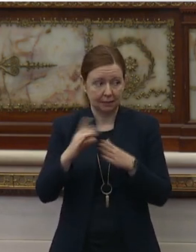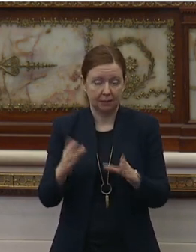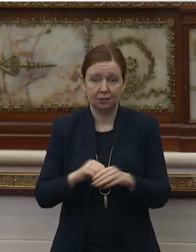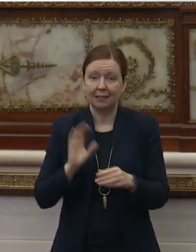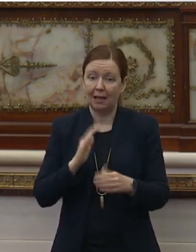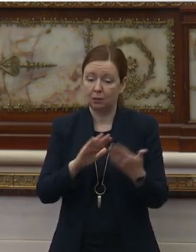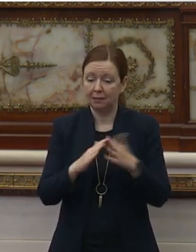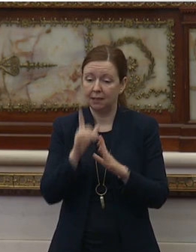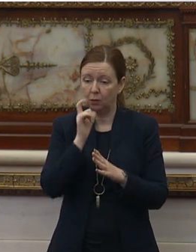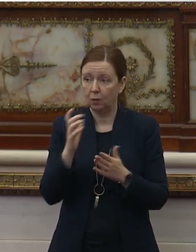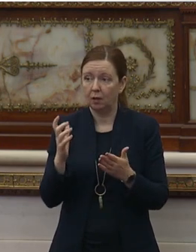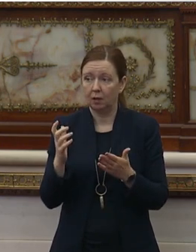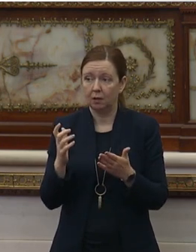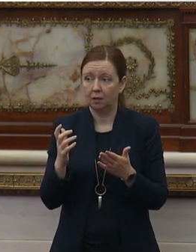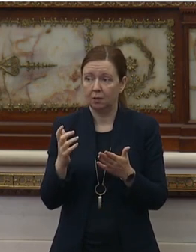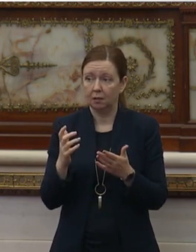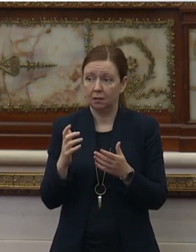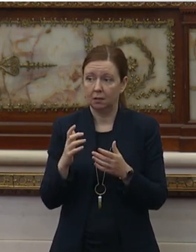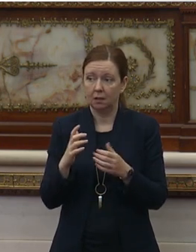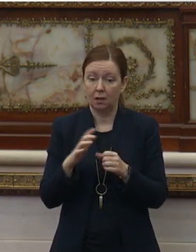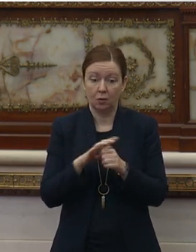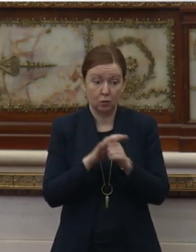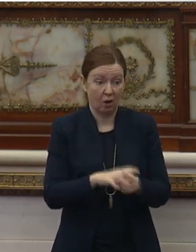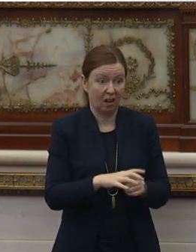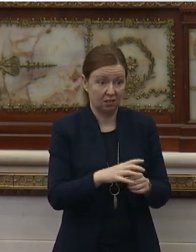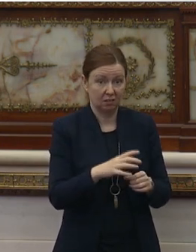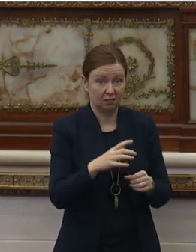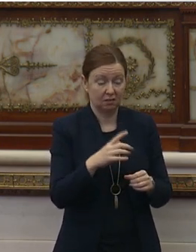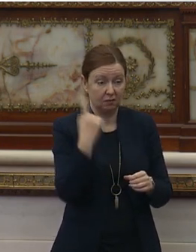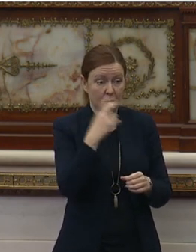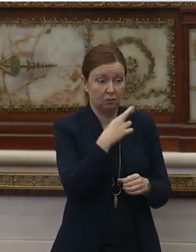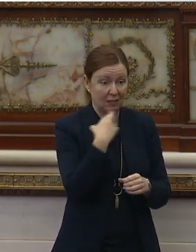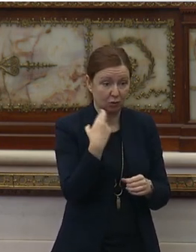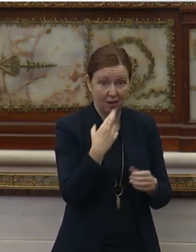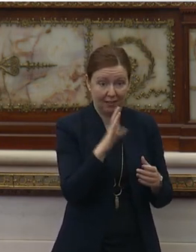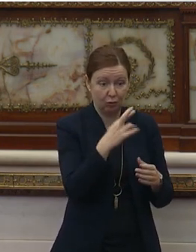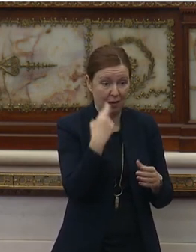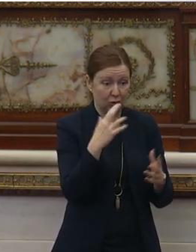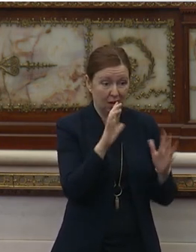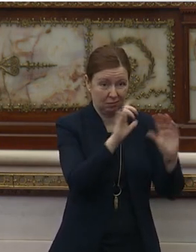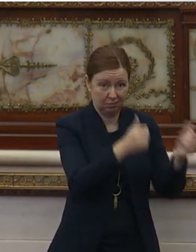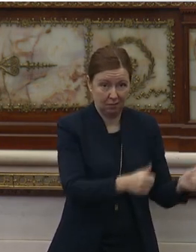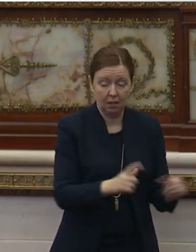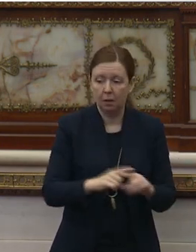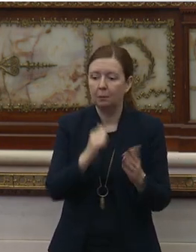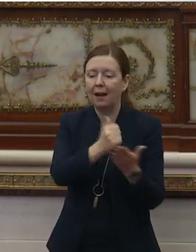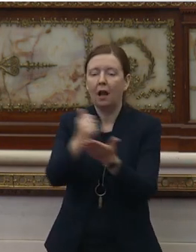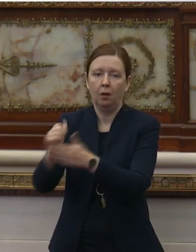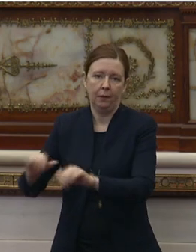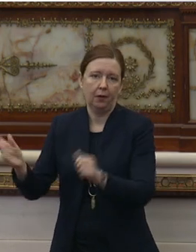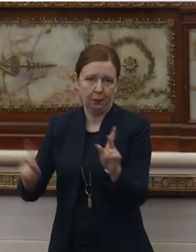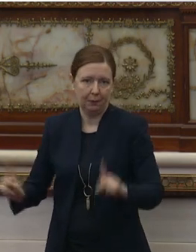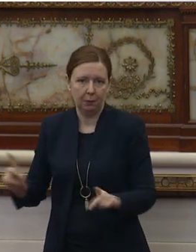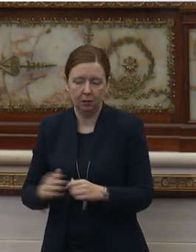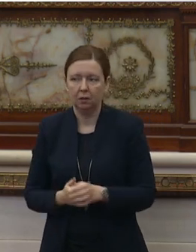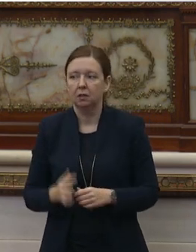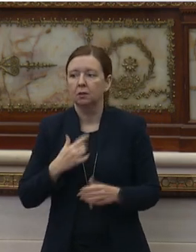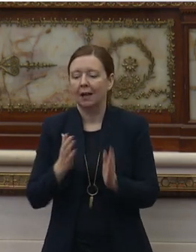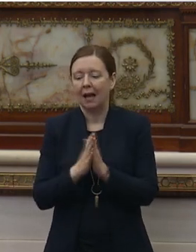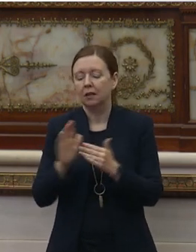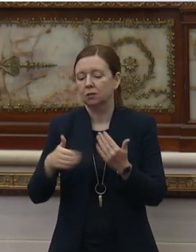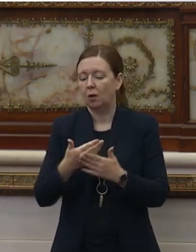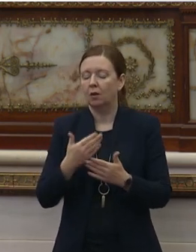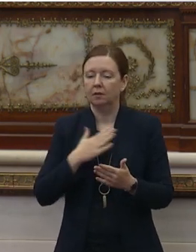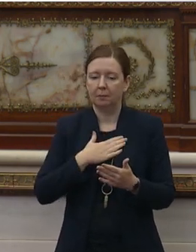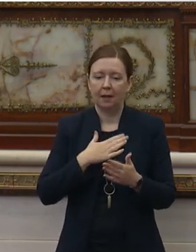city who are getting crushed on the hospitality side, but are humbly helping everyone through this pandemic. So I ask all my colleagues